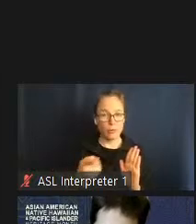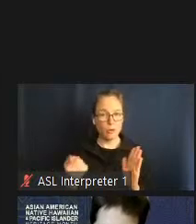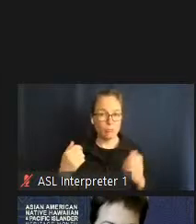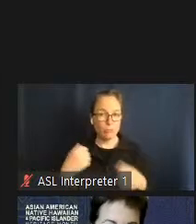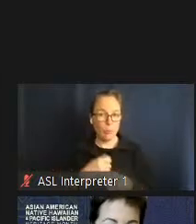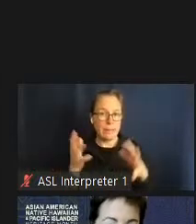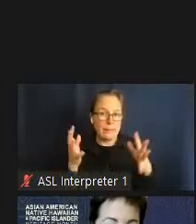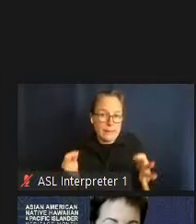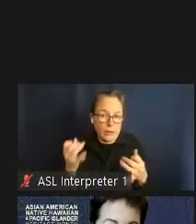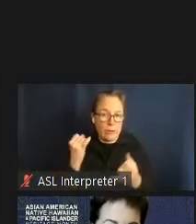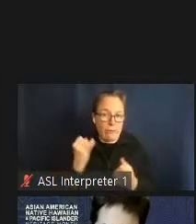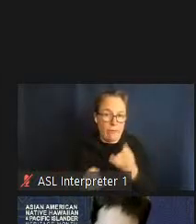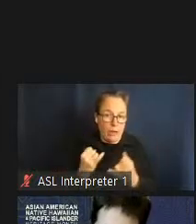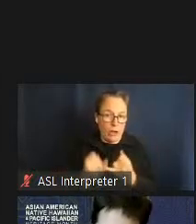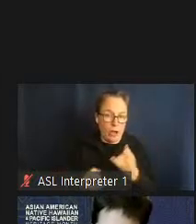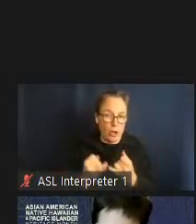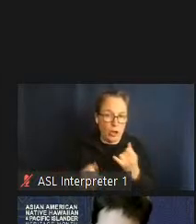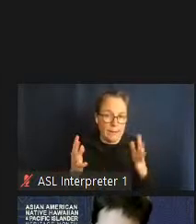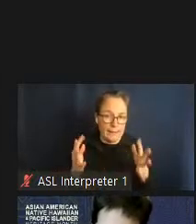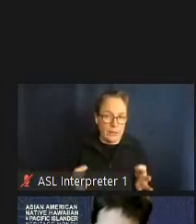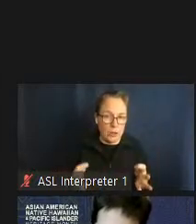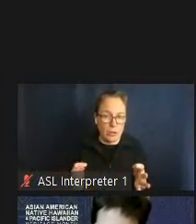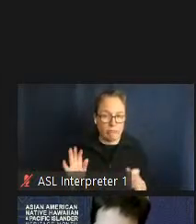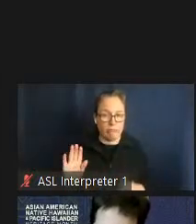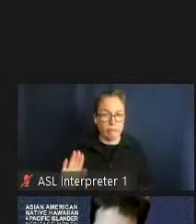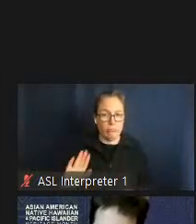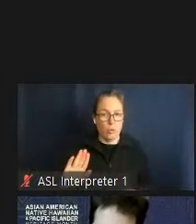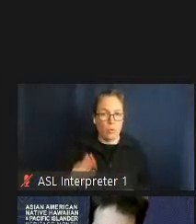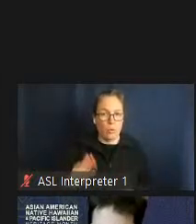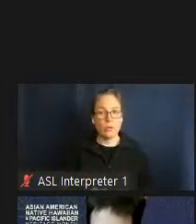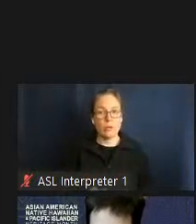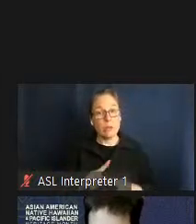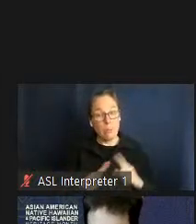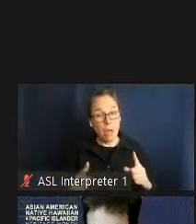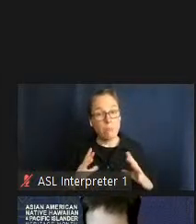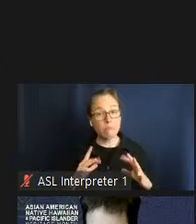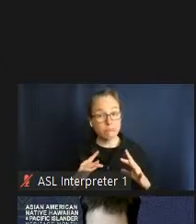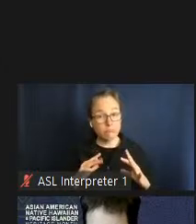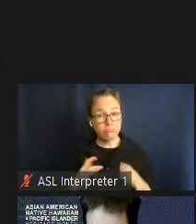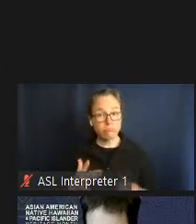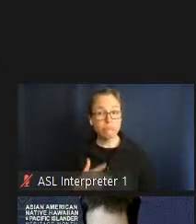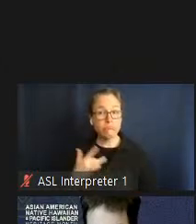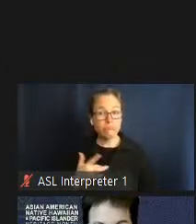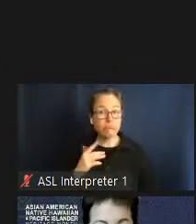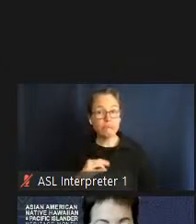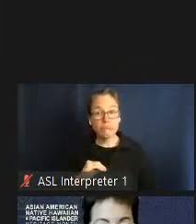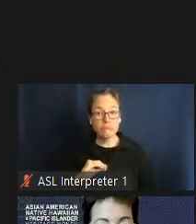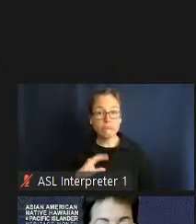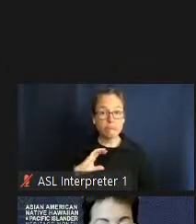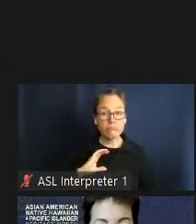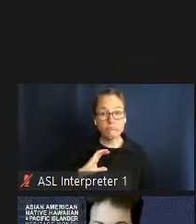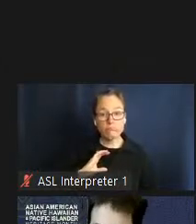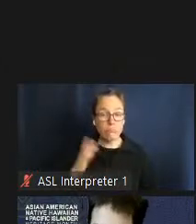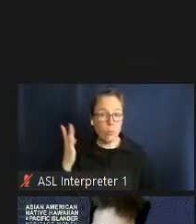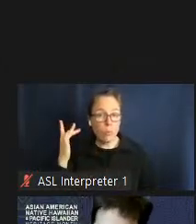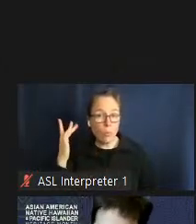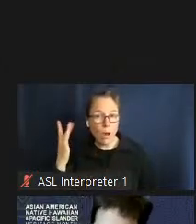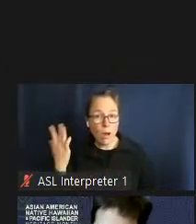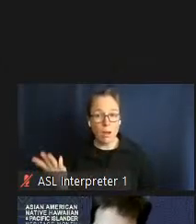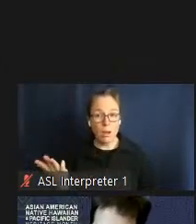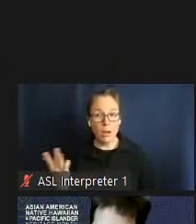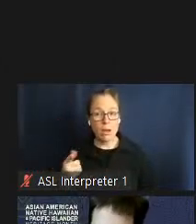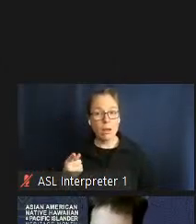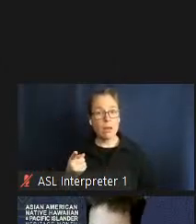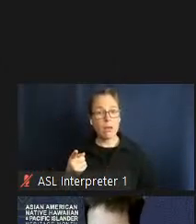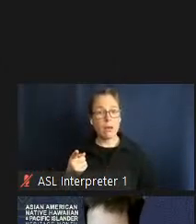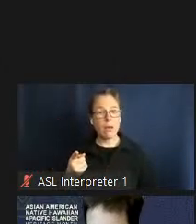about the final budget. But it is really encouraging, one, the